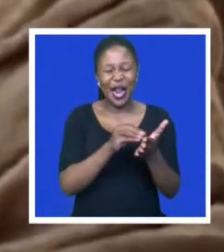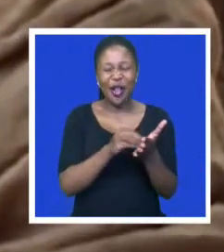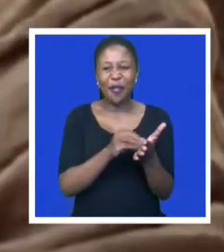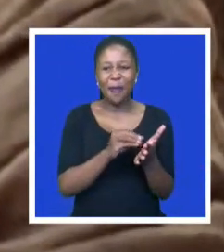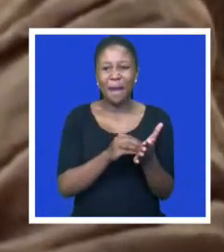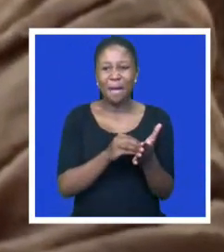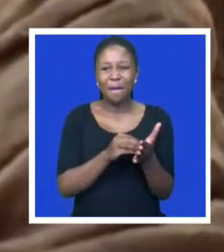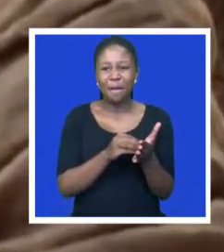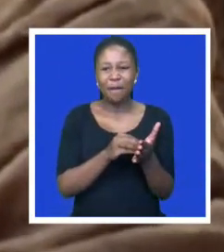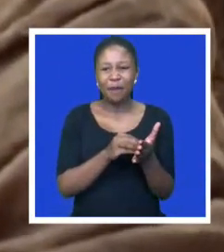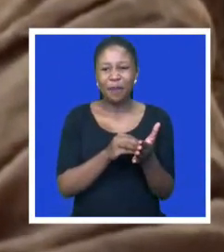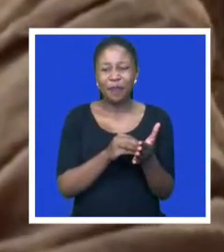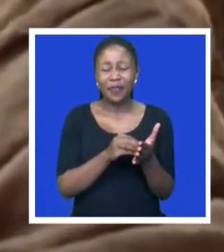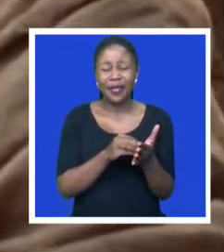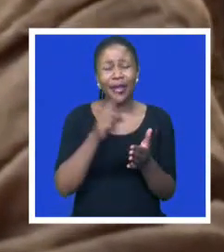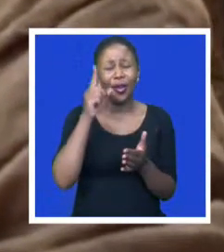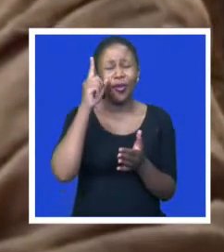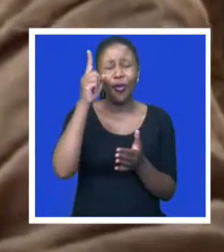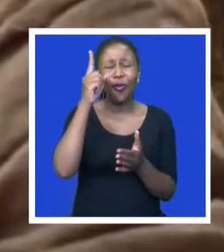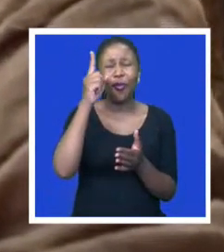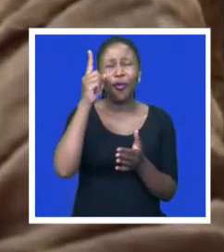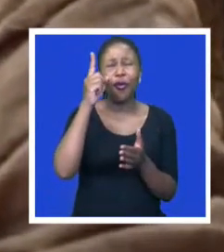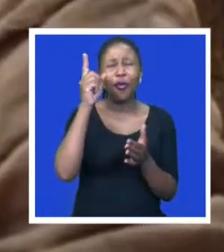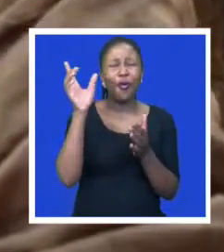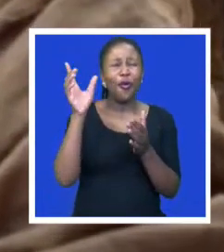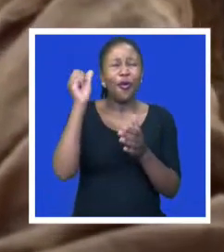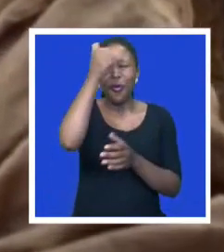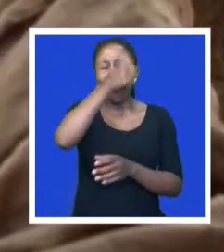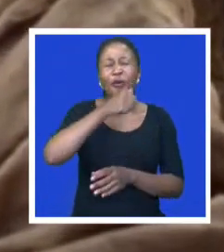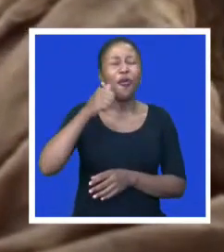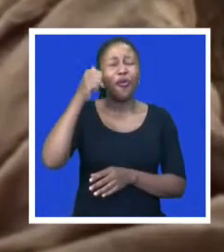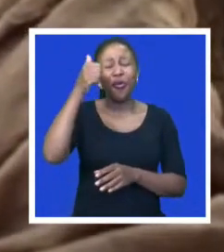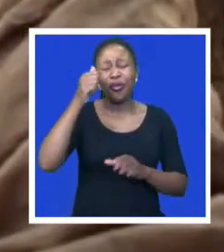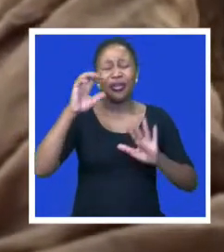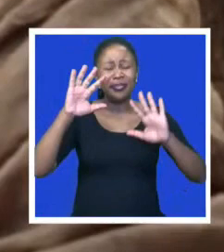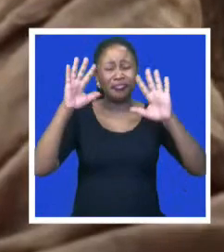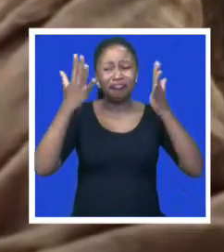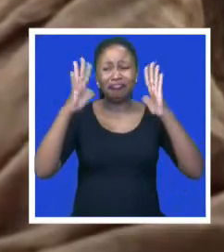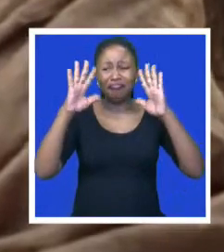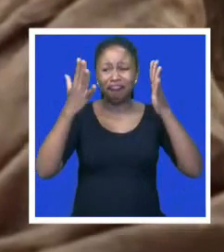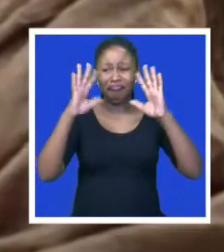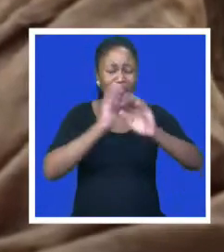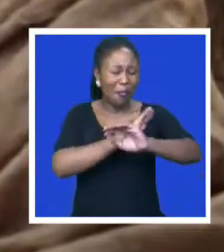For he that is mighty hath done to me great things,